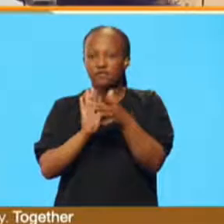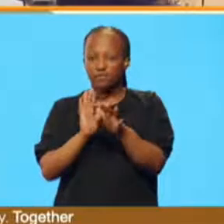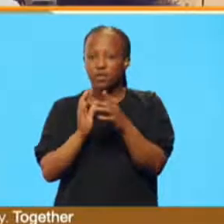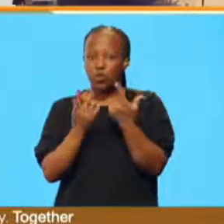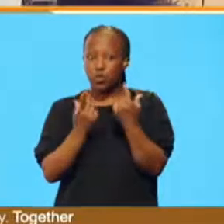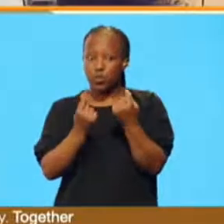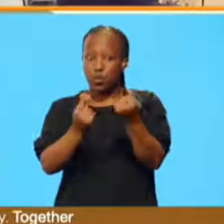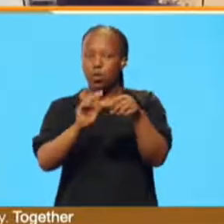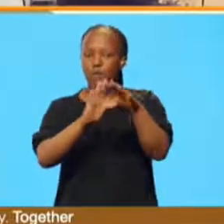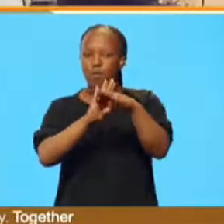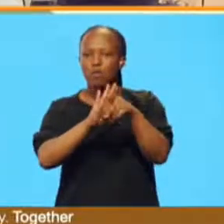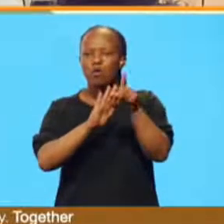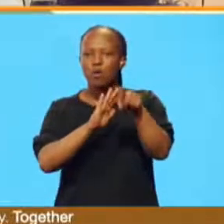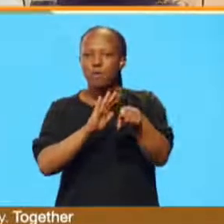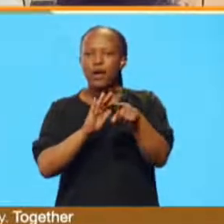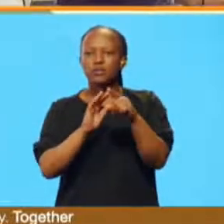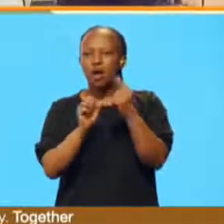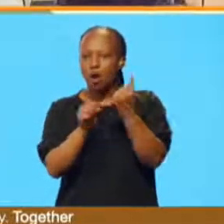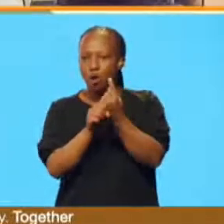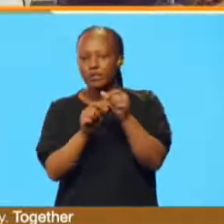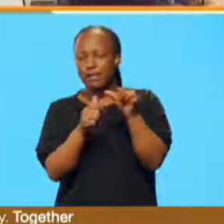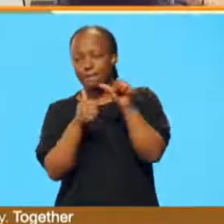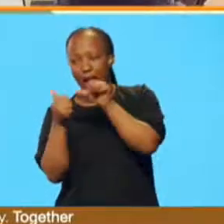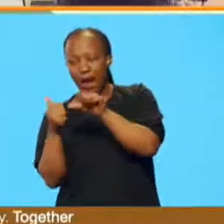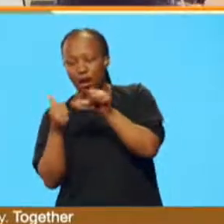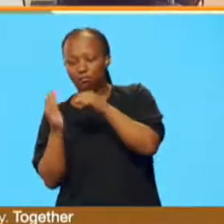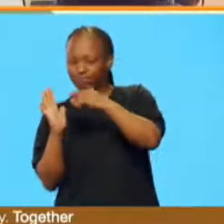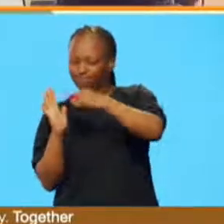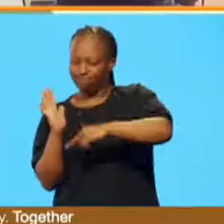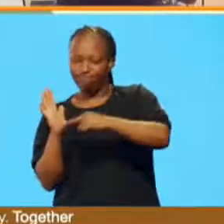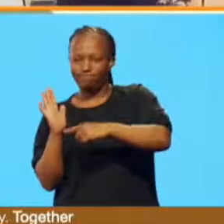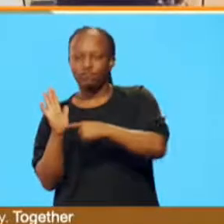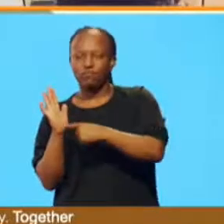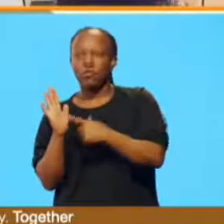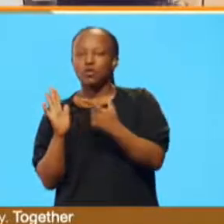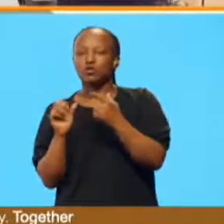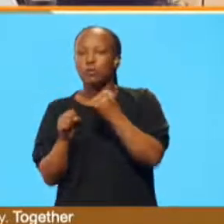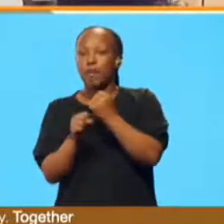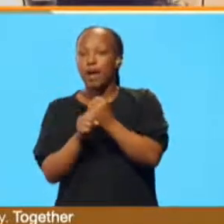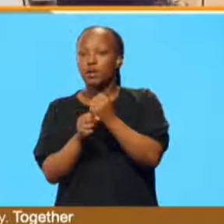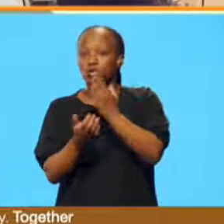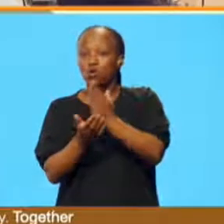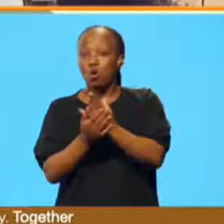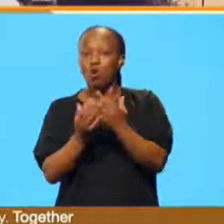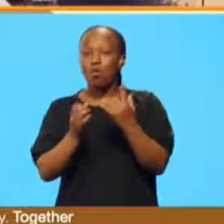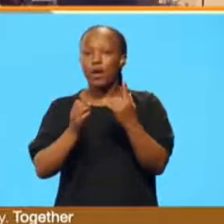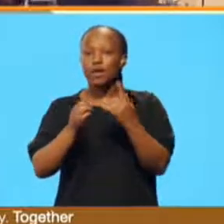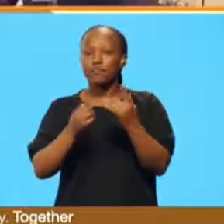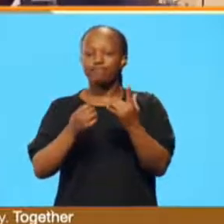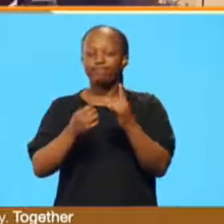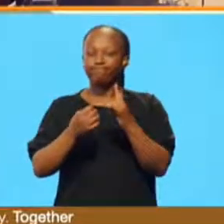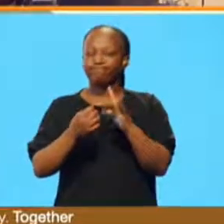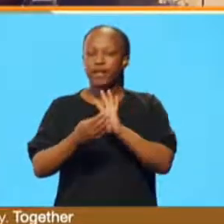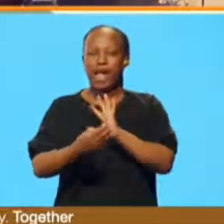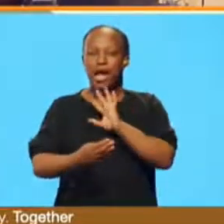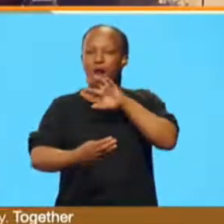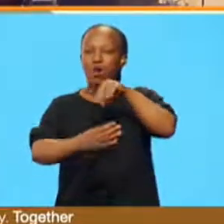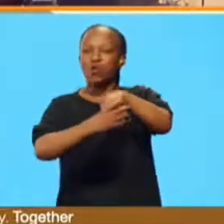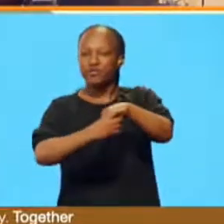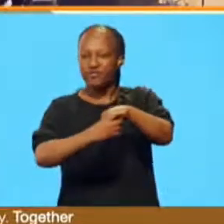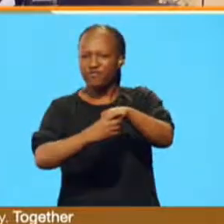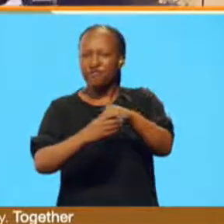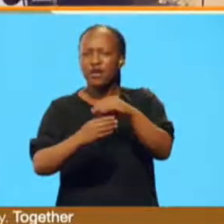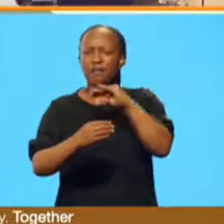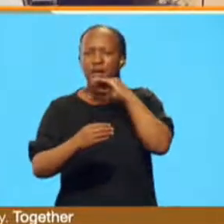these programs, we have to revisit them all the time to ensure that we are inclusive in our approaches. We are not leaving anyone